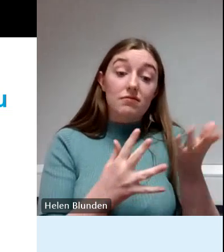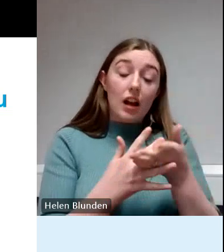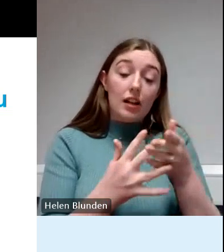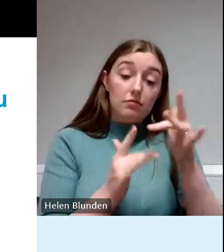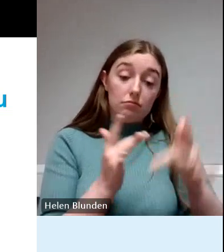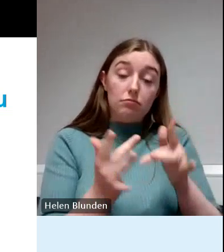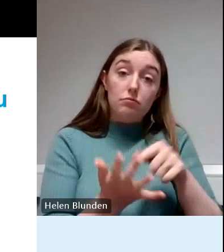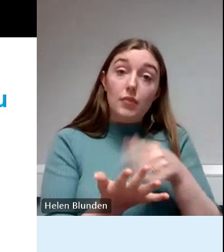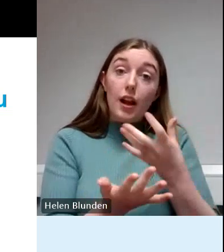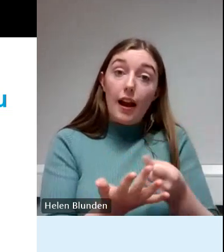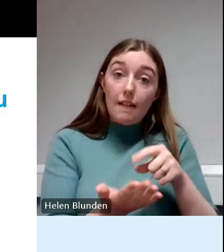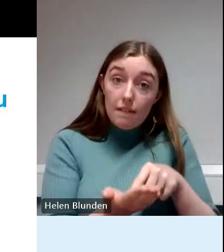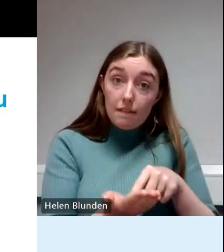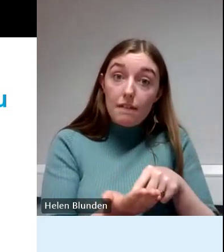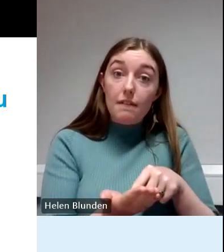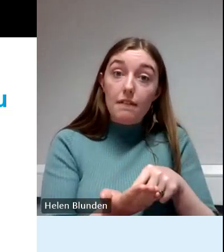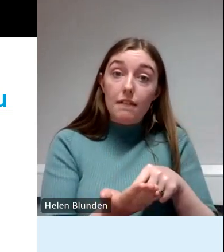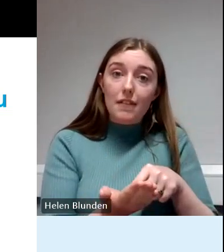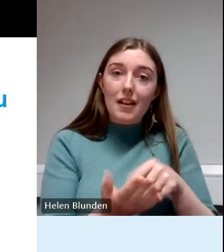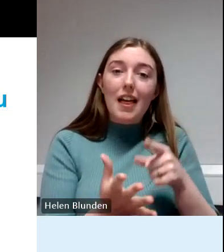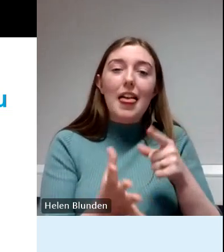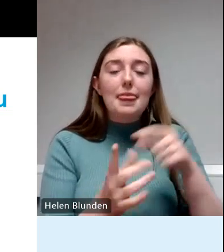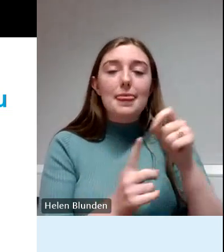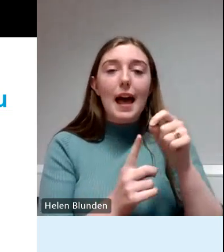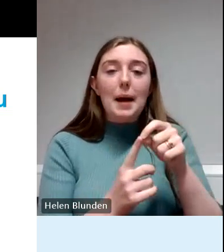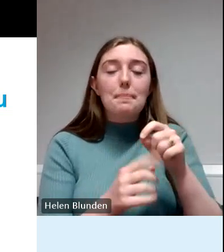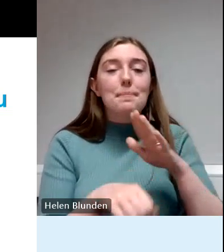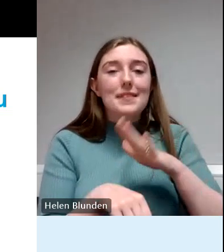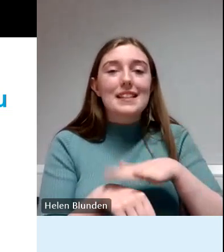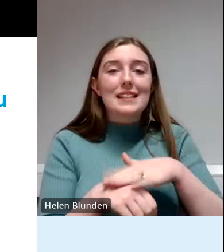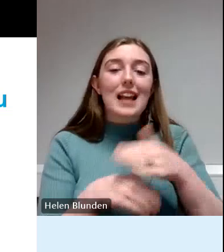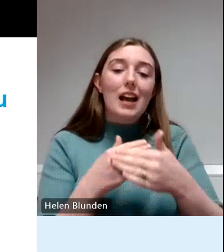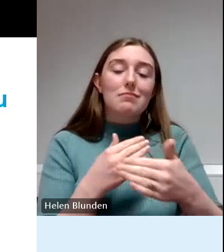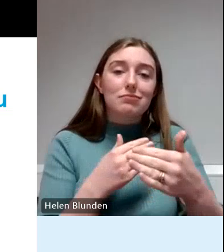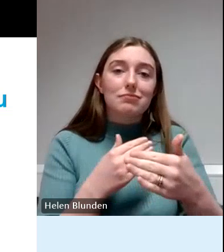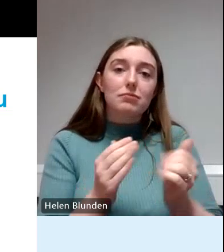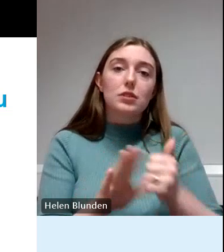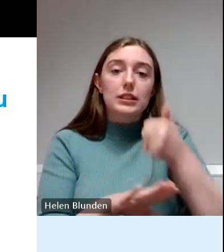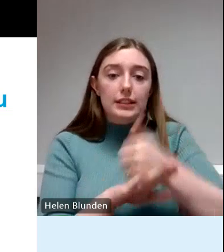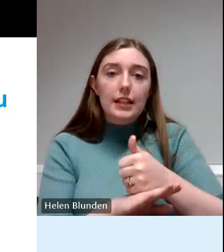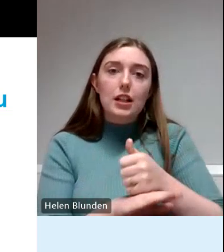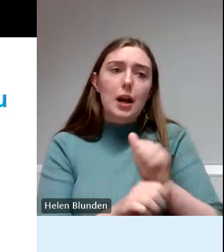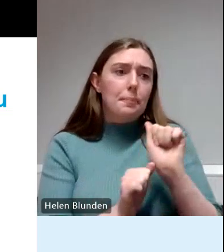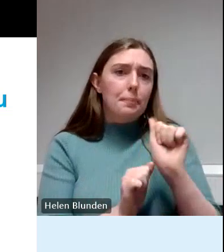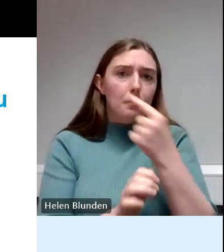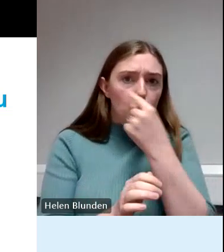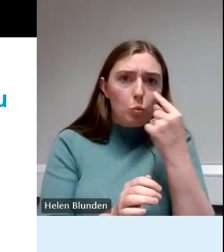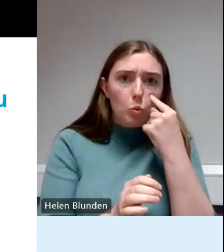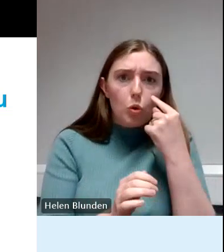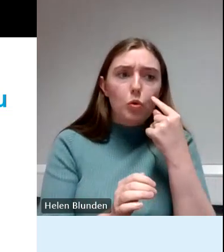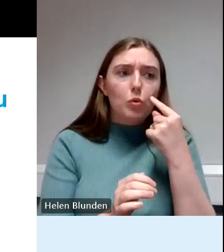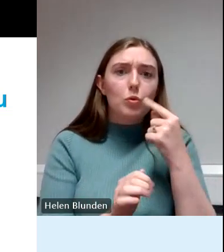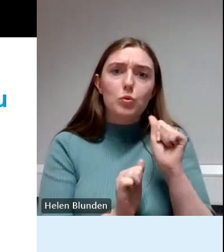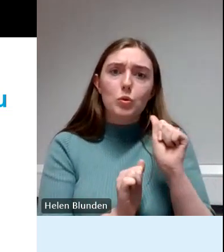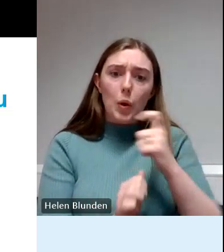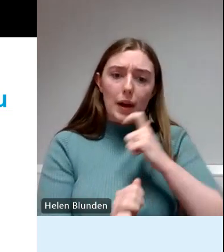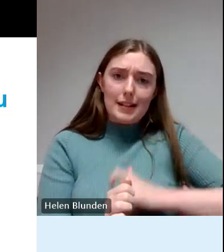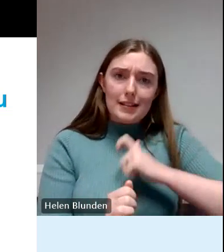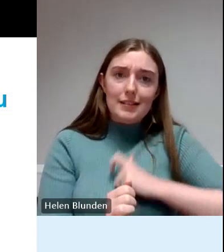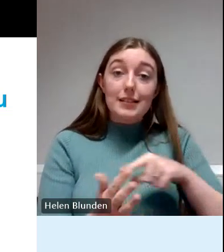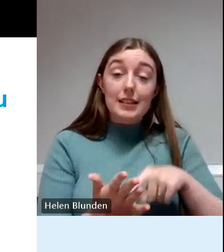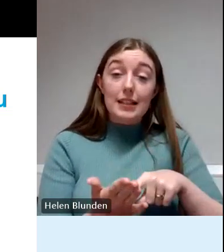app takes a little time to set up in terms of proving your identity and all that kind of thing, but actually it's becoming a really great hub